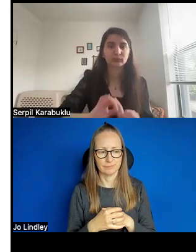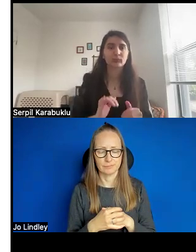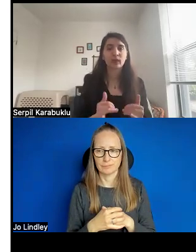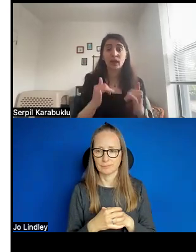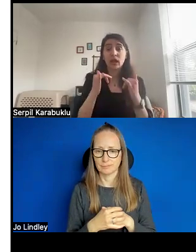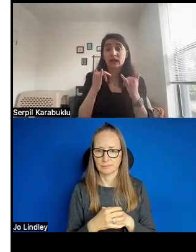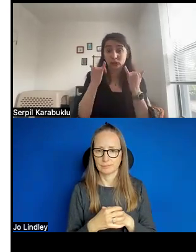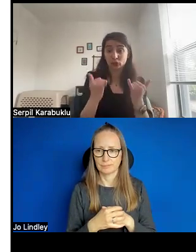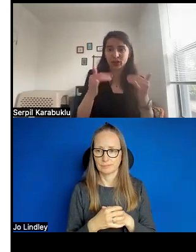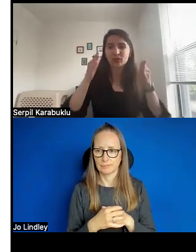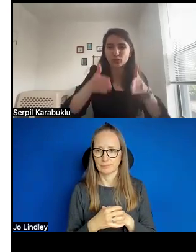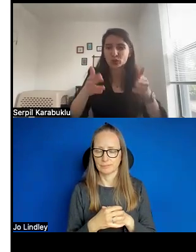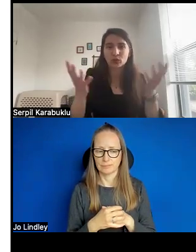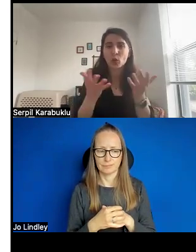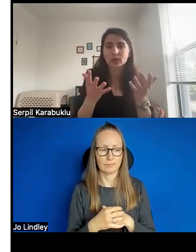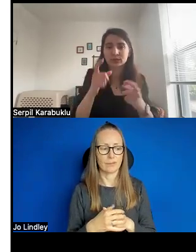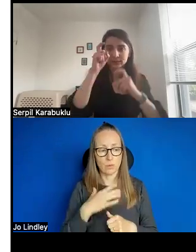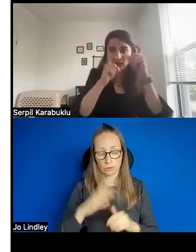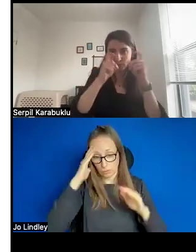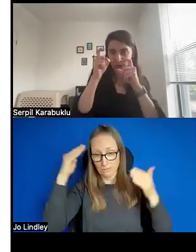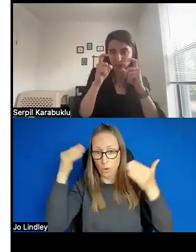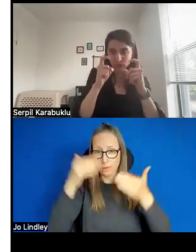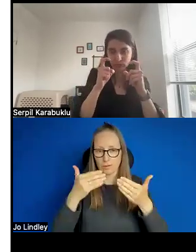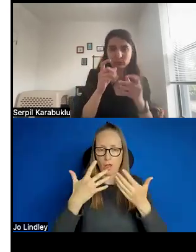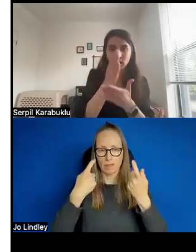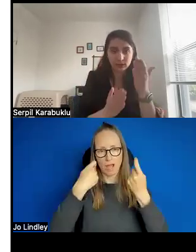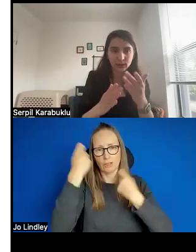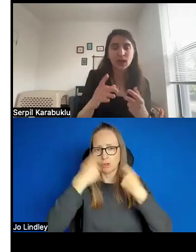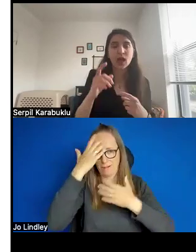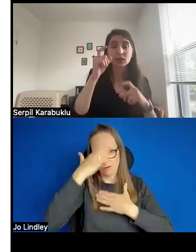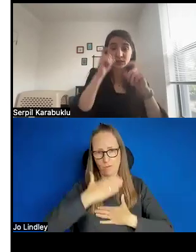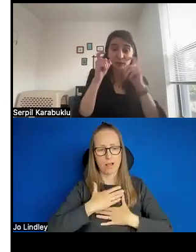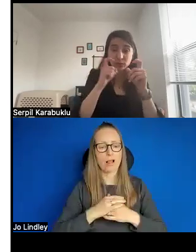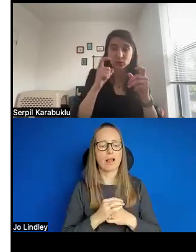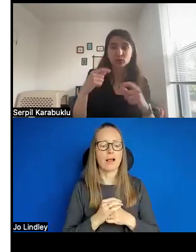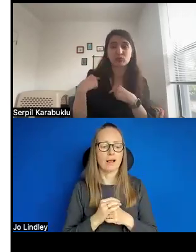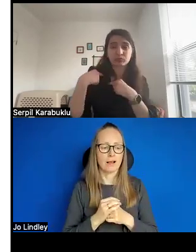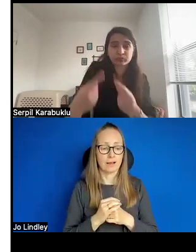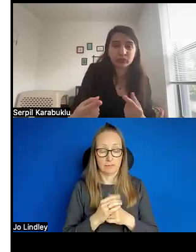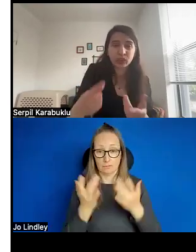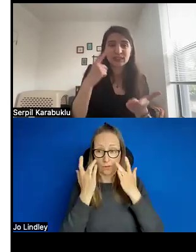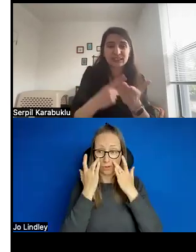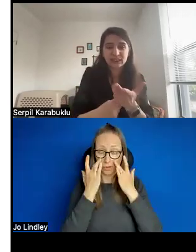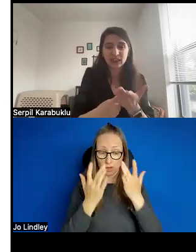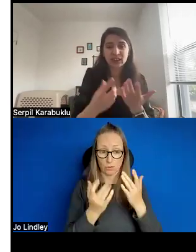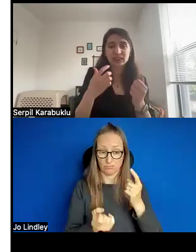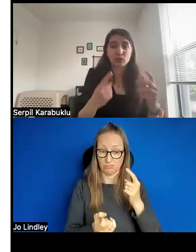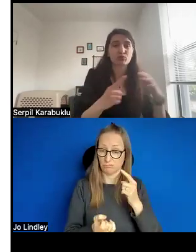I will be mostly focusing on the non-menus, and they are shown to occur across